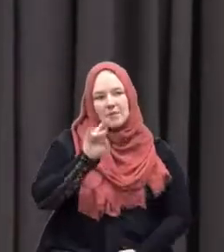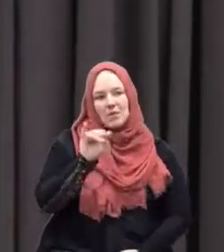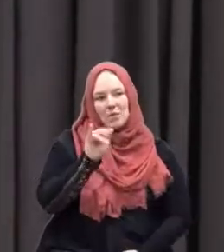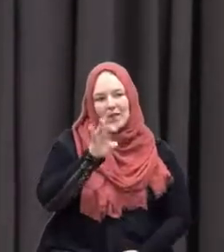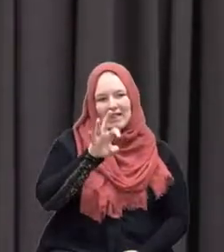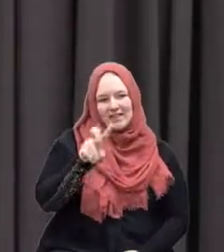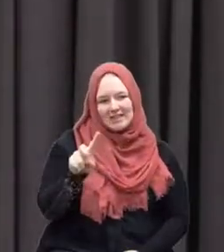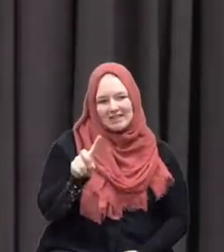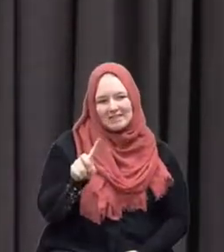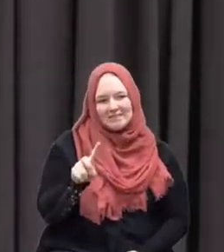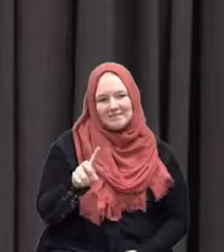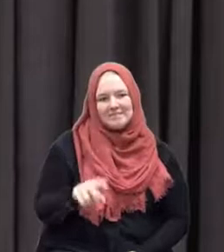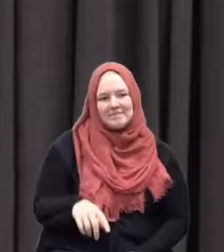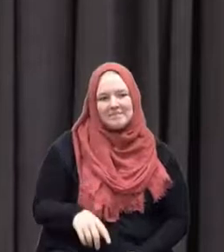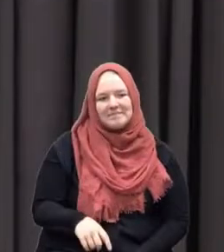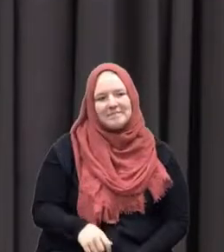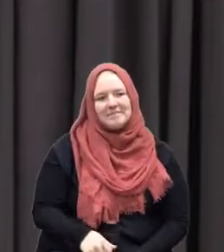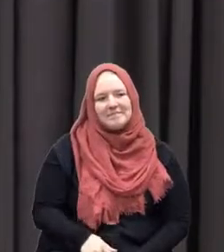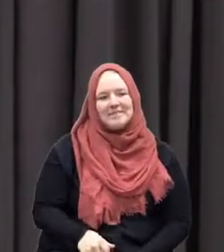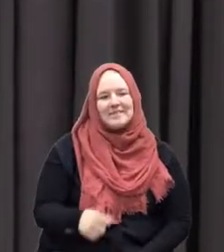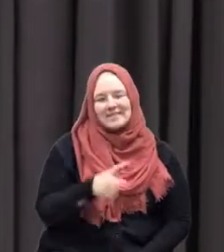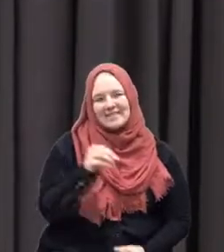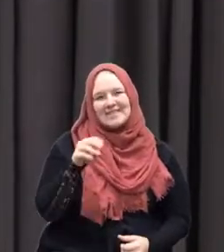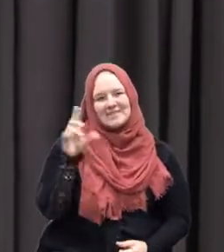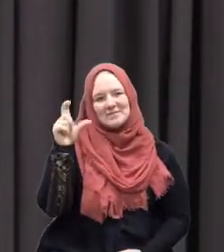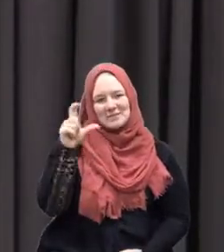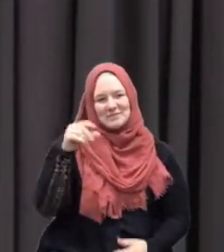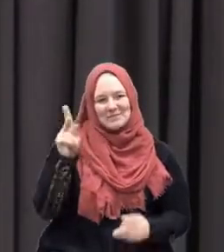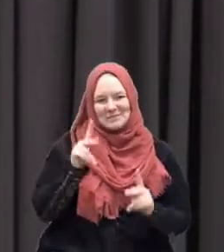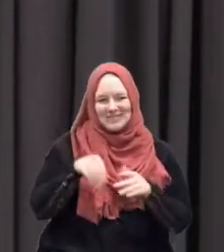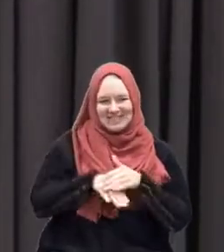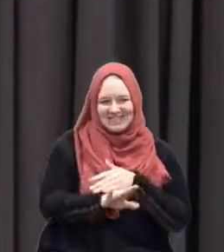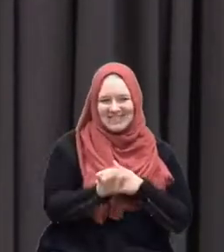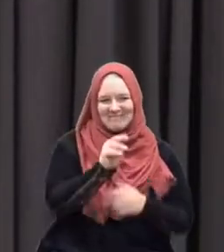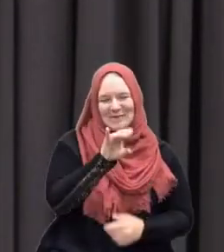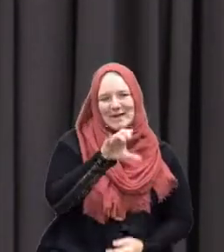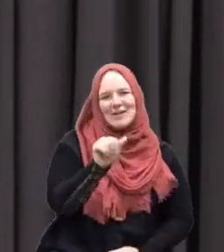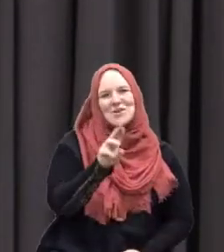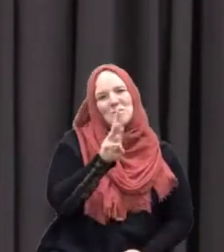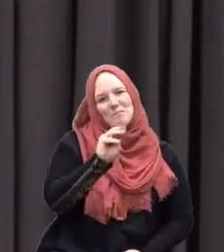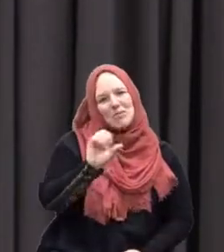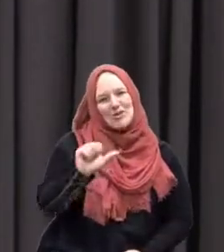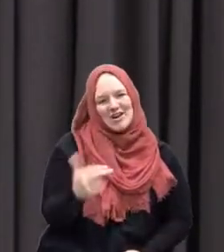standing against the Muslims getting into Mecca for Umrah.